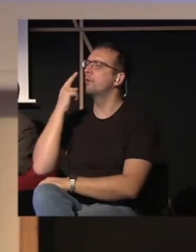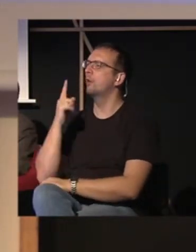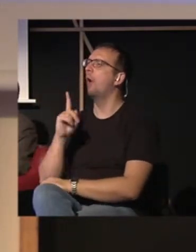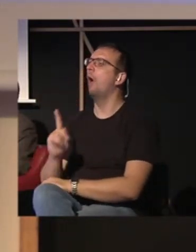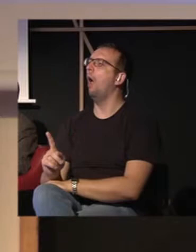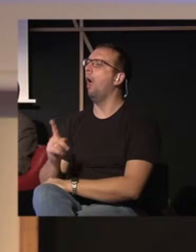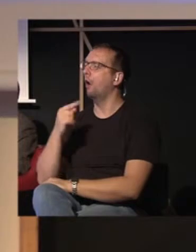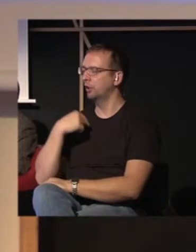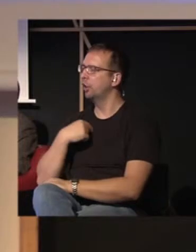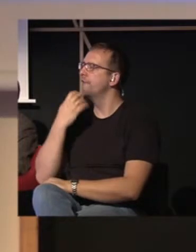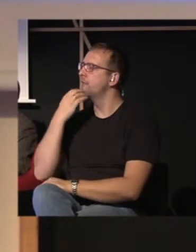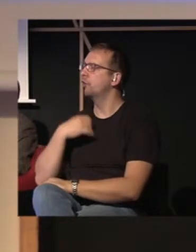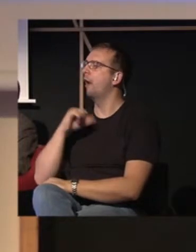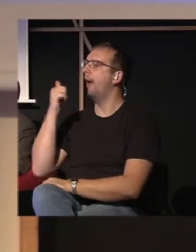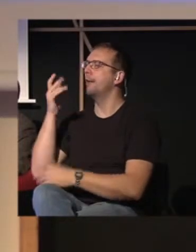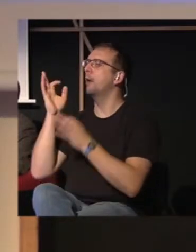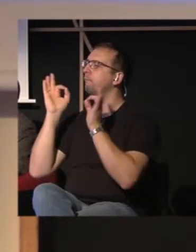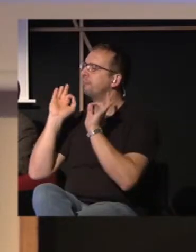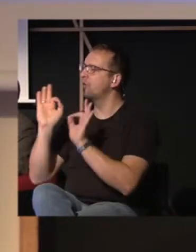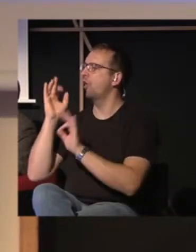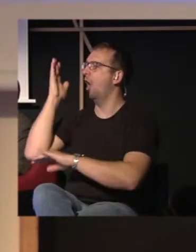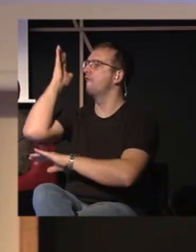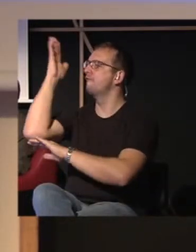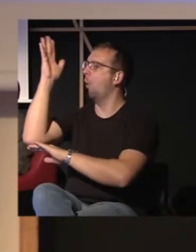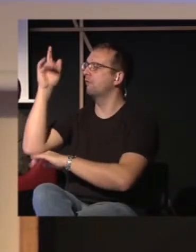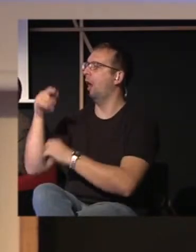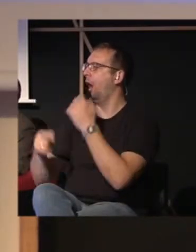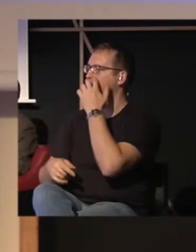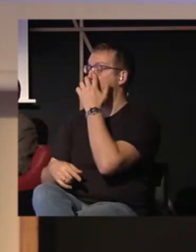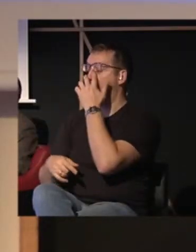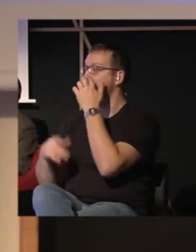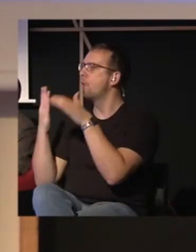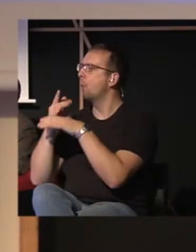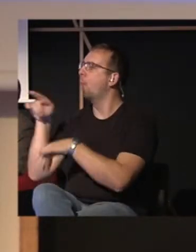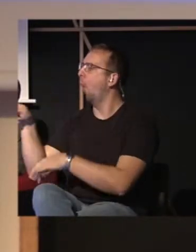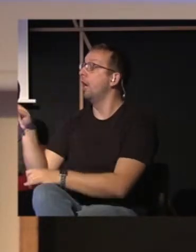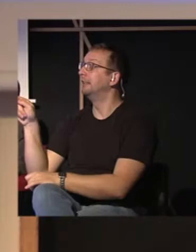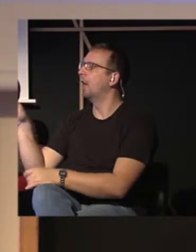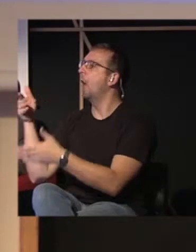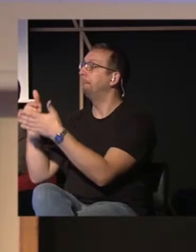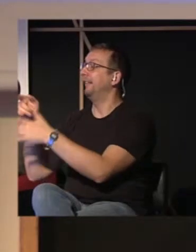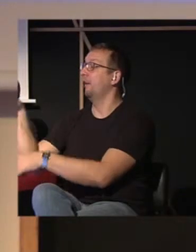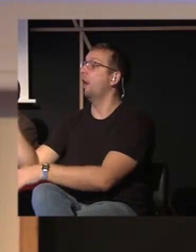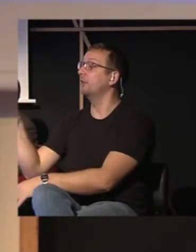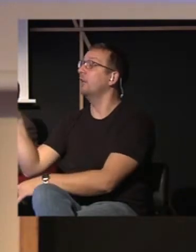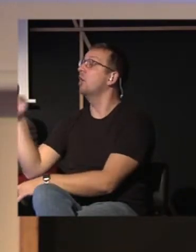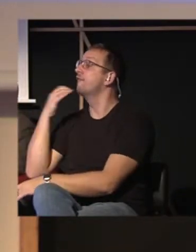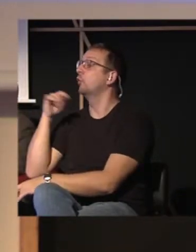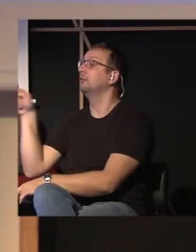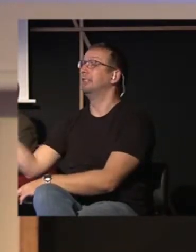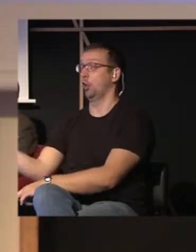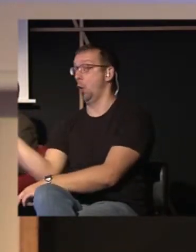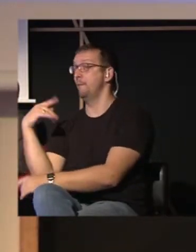access requirements, which no one will mind sharing with them if it helps them to make their environment better once they're there. But